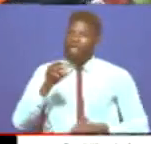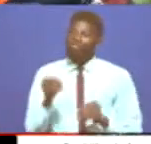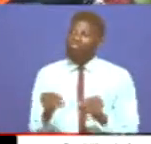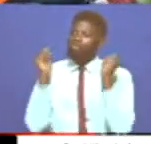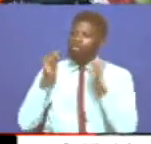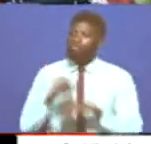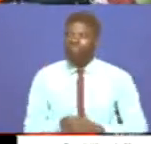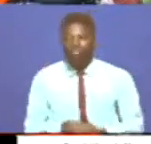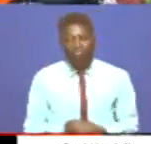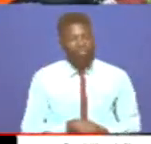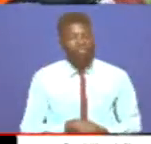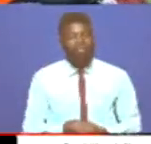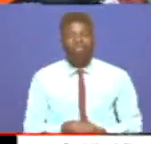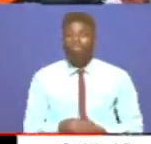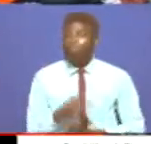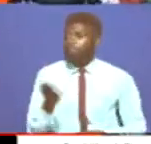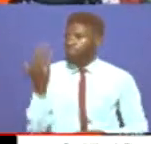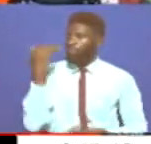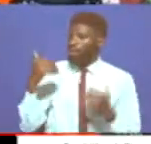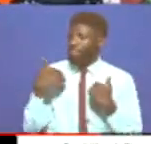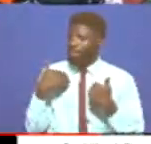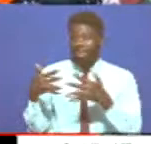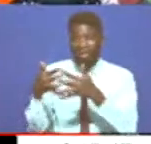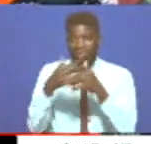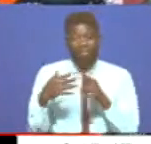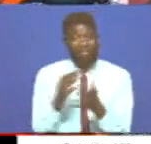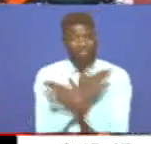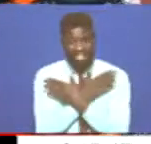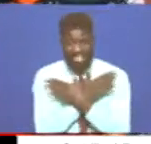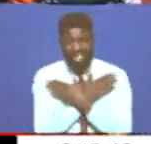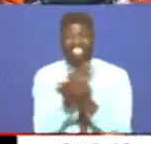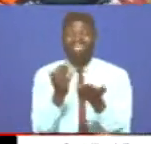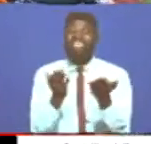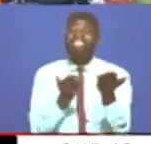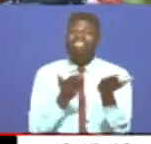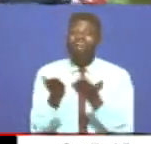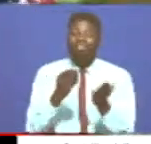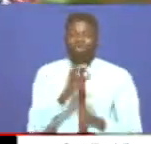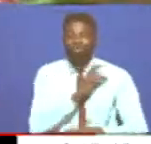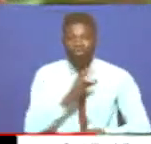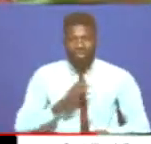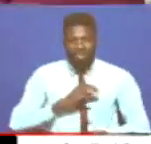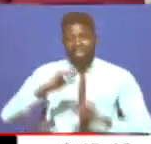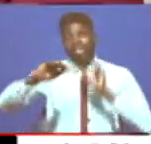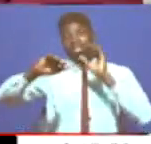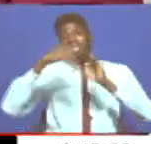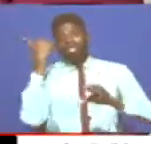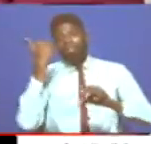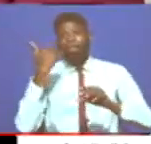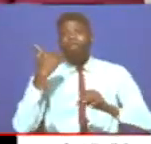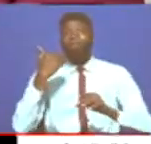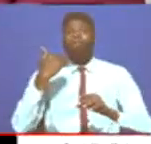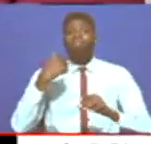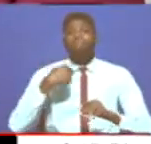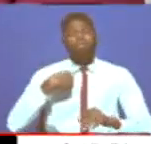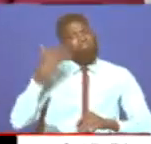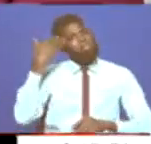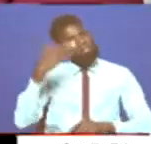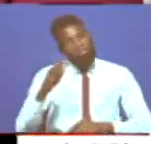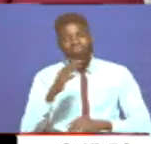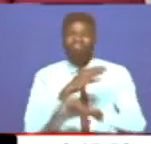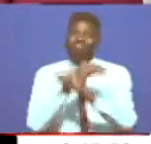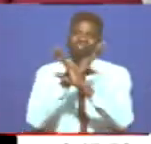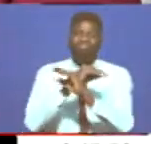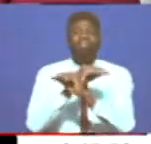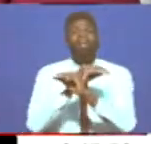a call from the American Friends Service Committee, but I didn't know what the call was going to be about.